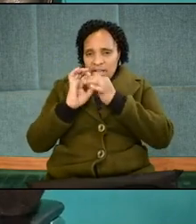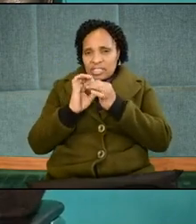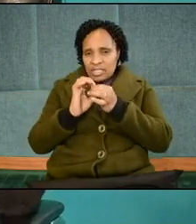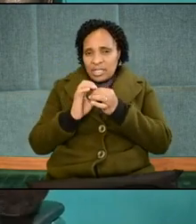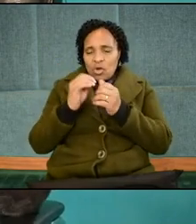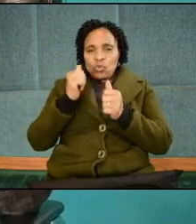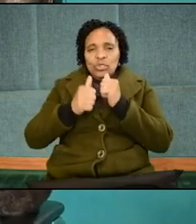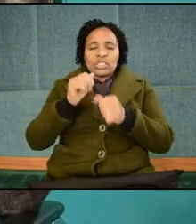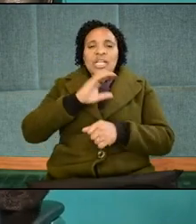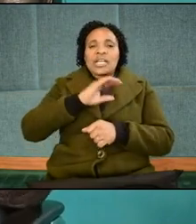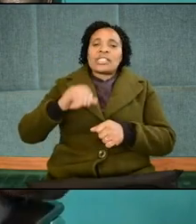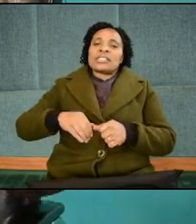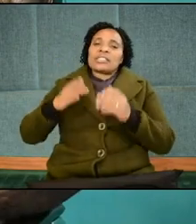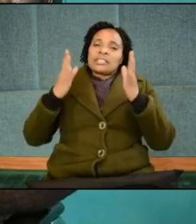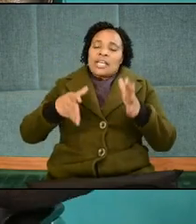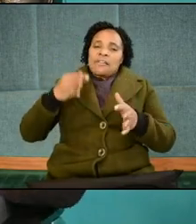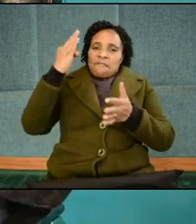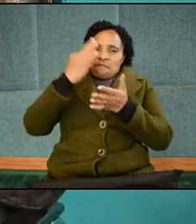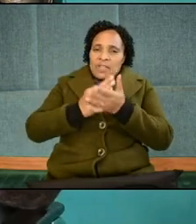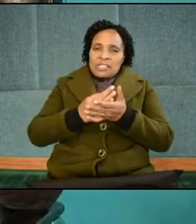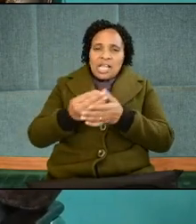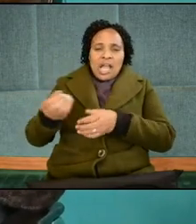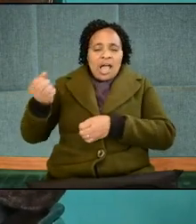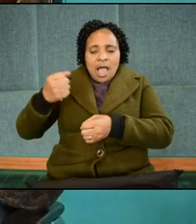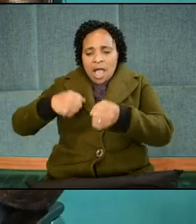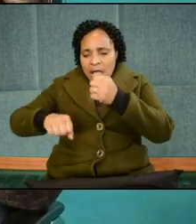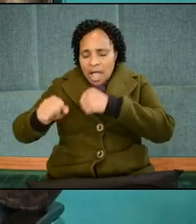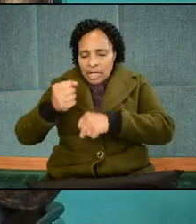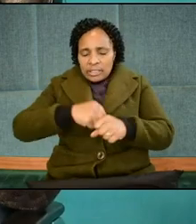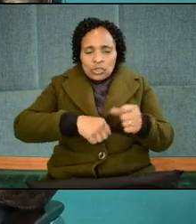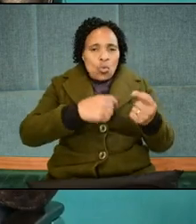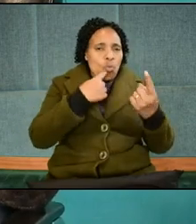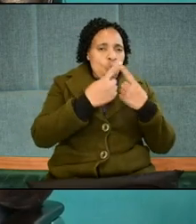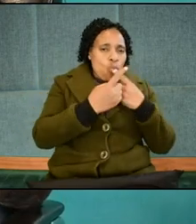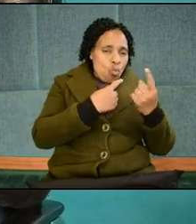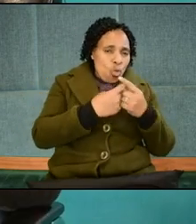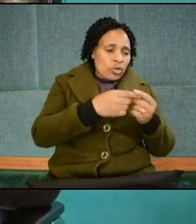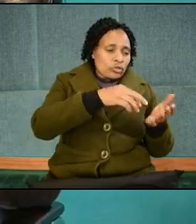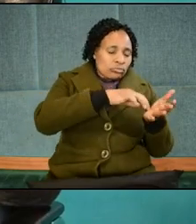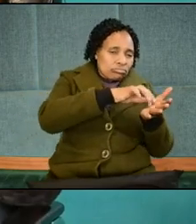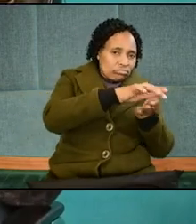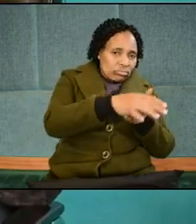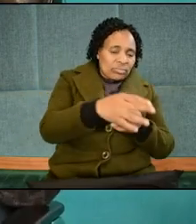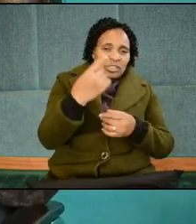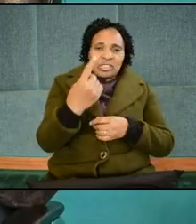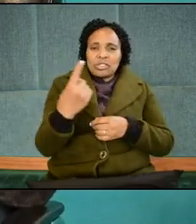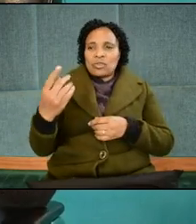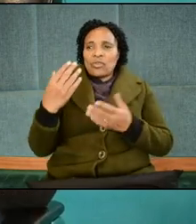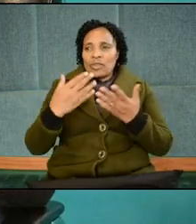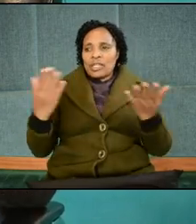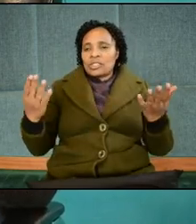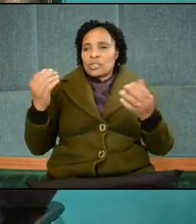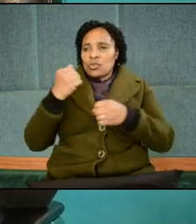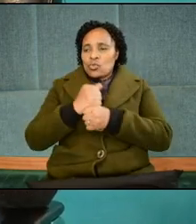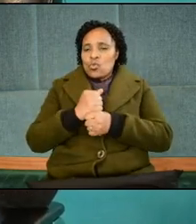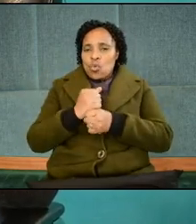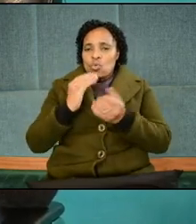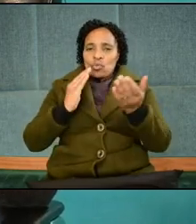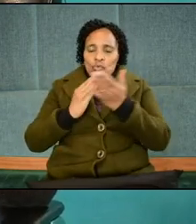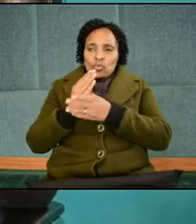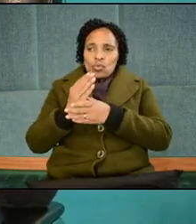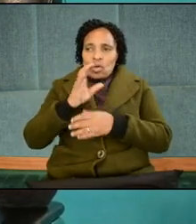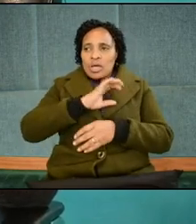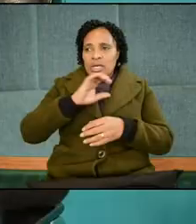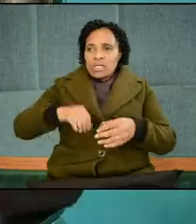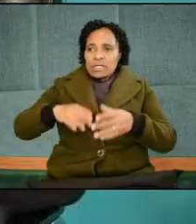Christian faith. Mm-hmm. So we need to act and walk and talk, and every single thing we do should be according to the Christian way of